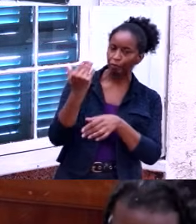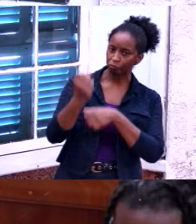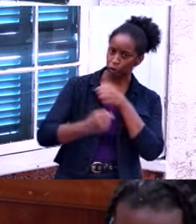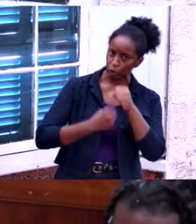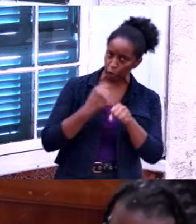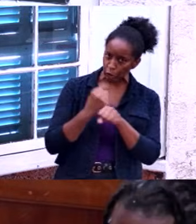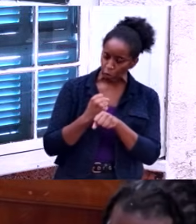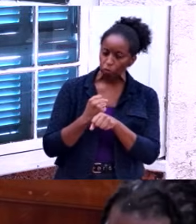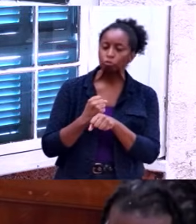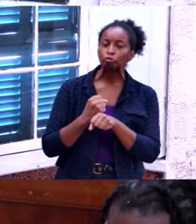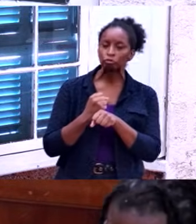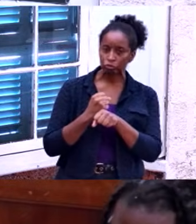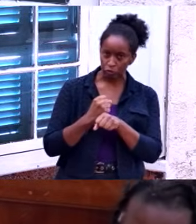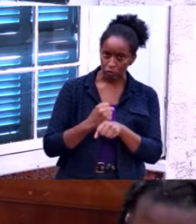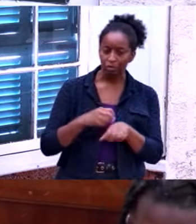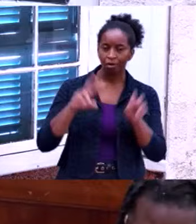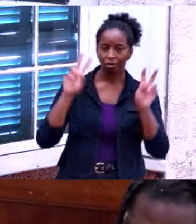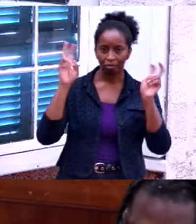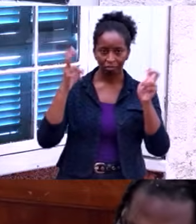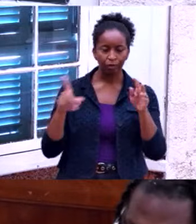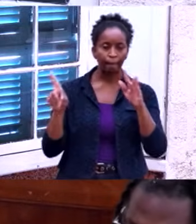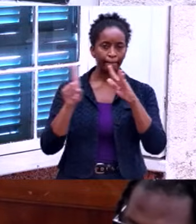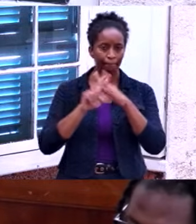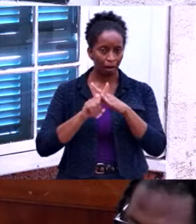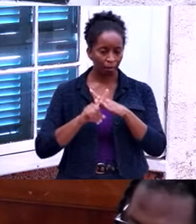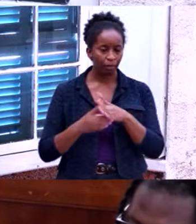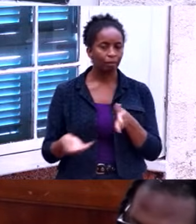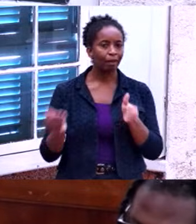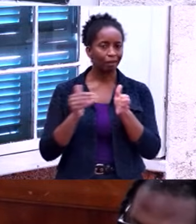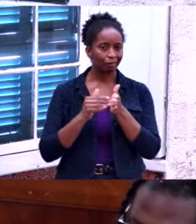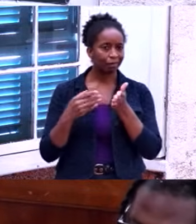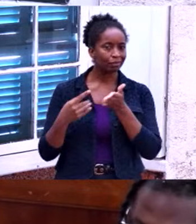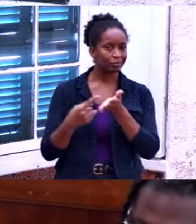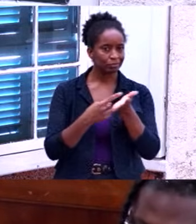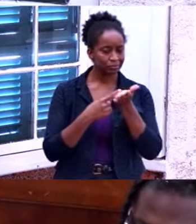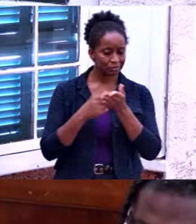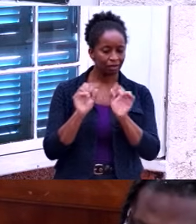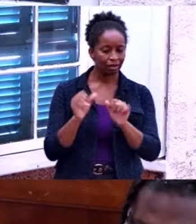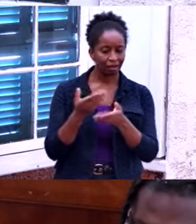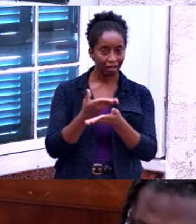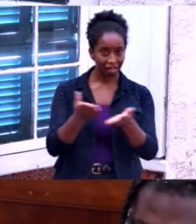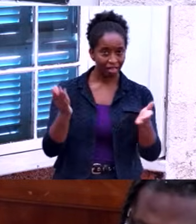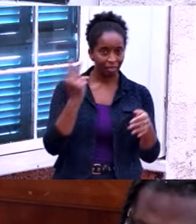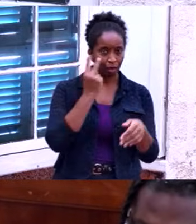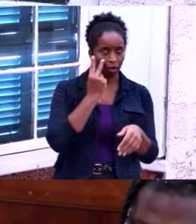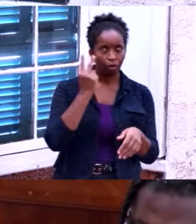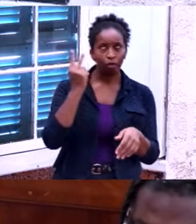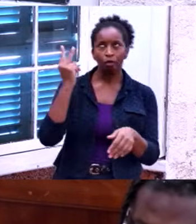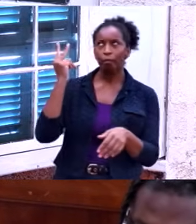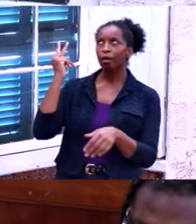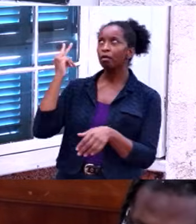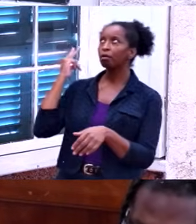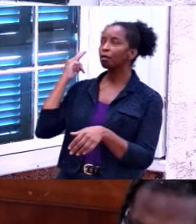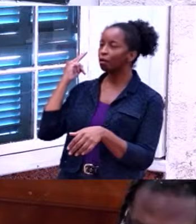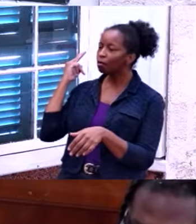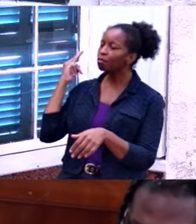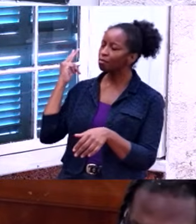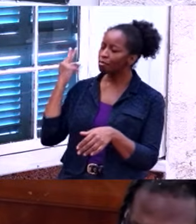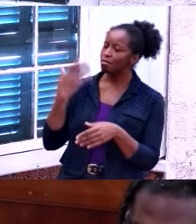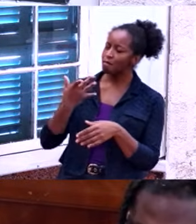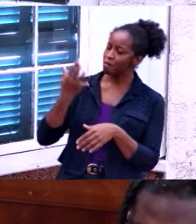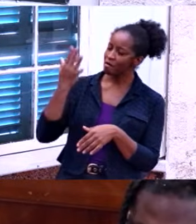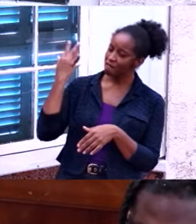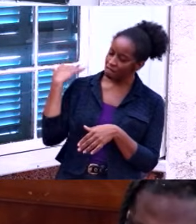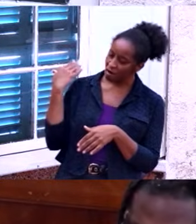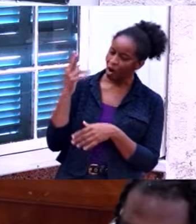of the history of the last 20 or 30 years to determine whether or not those recommendations that did not make it are still relevant or